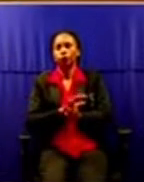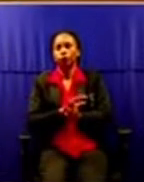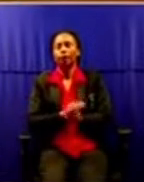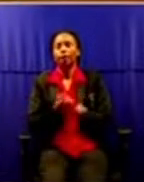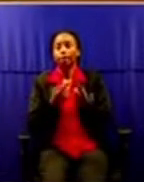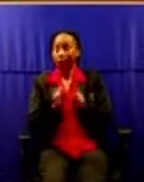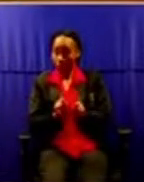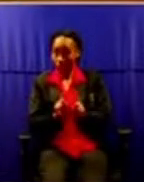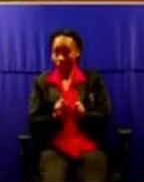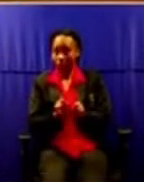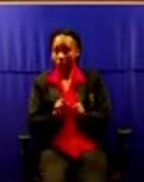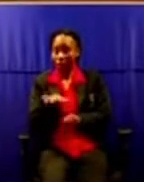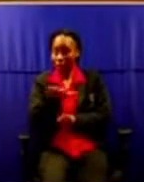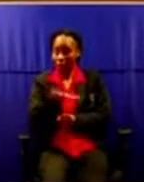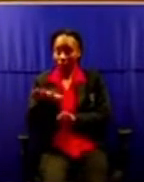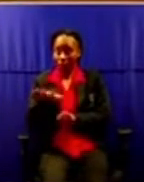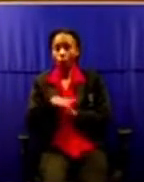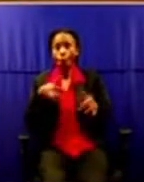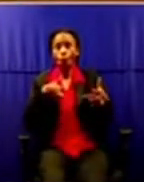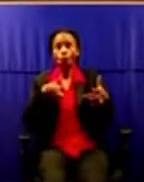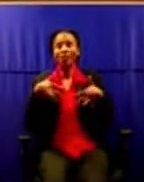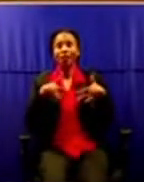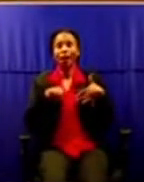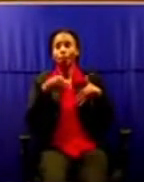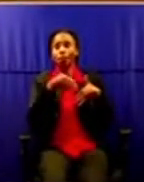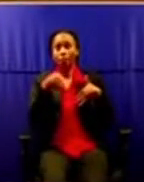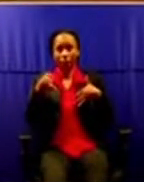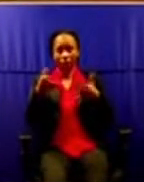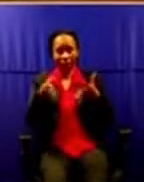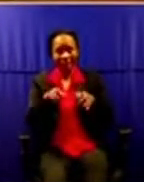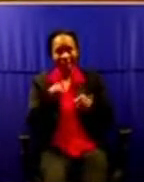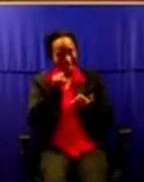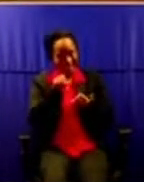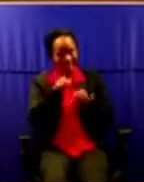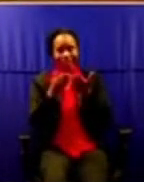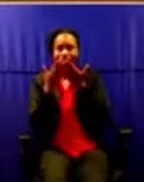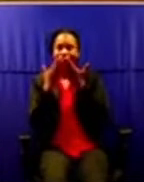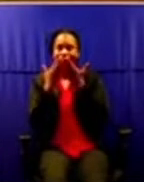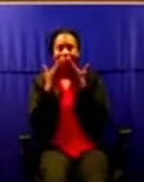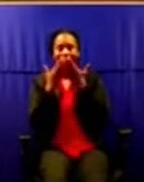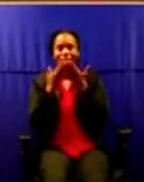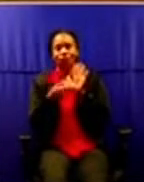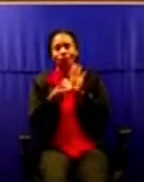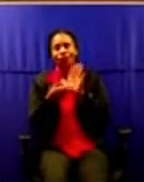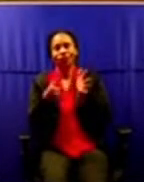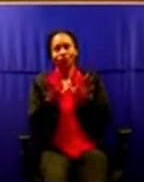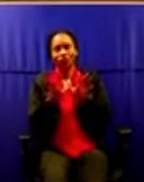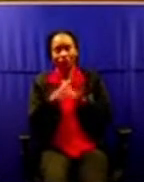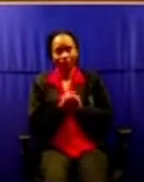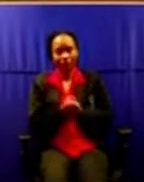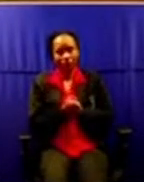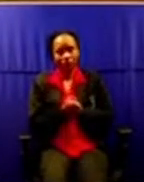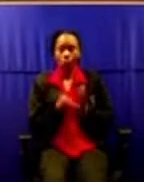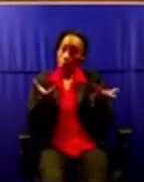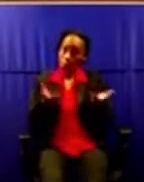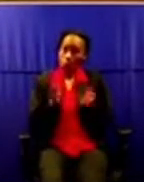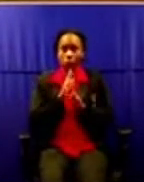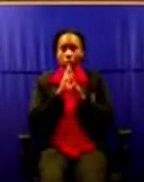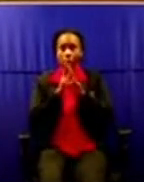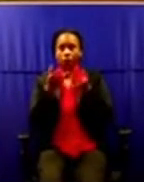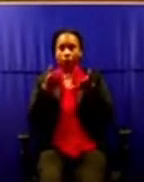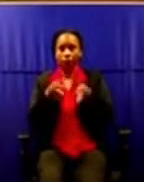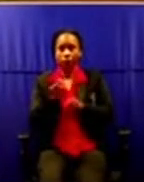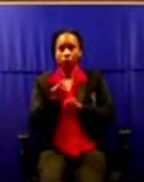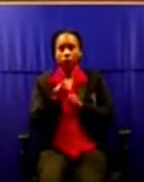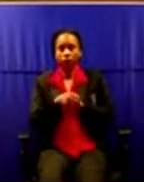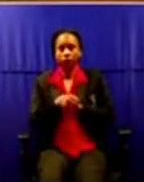that the study also found out or reported on. The same